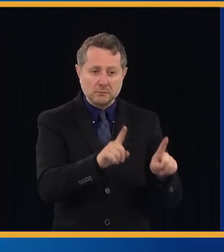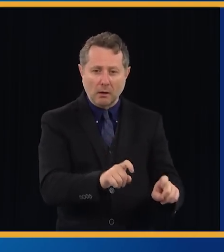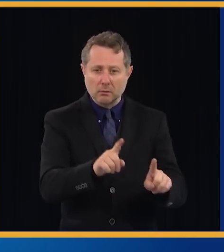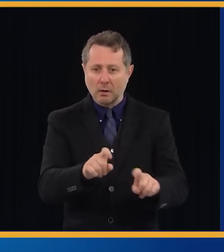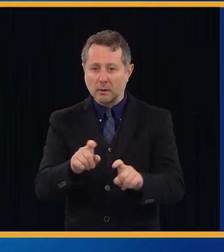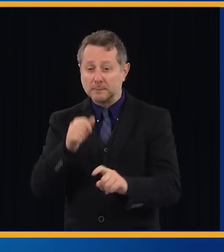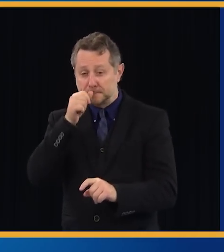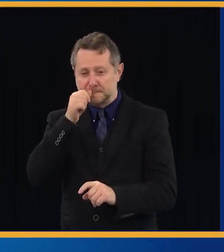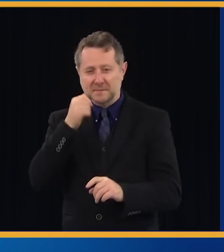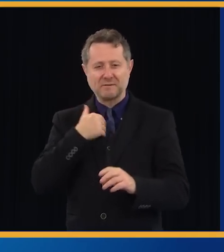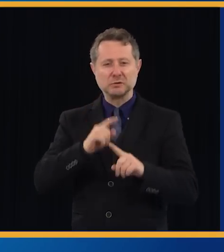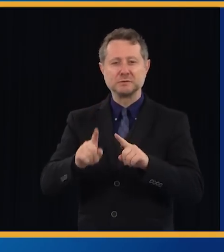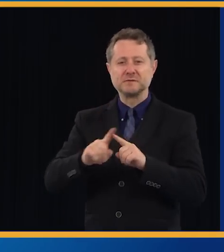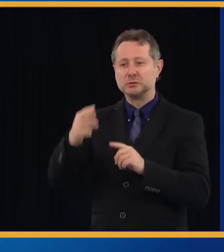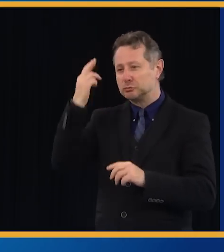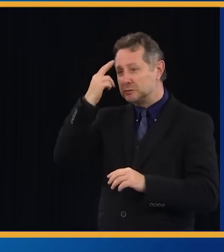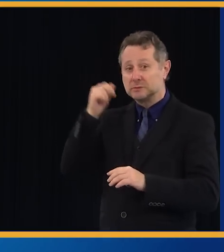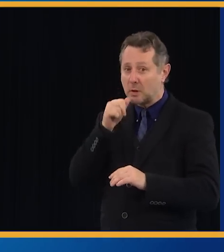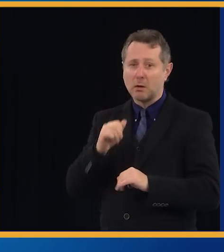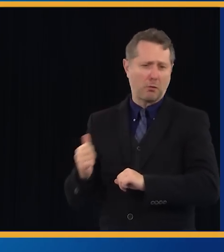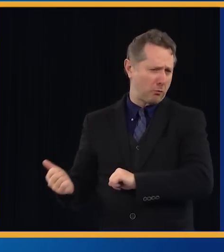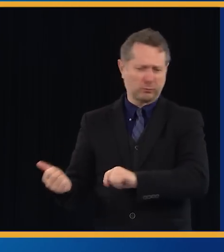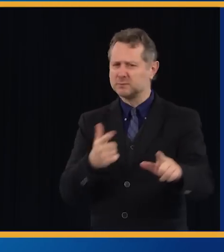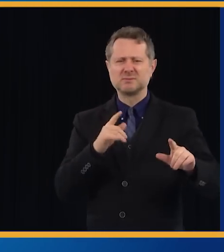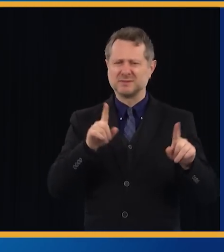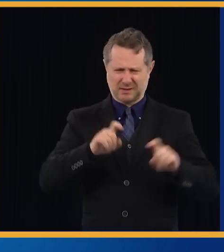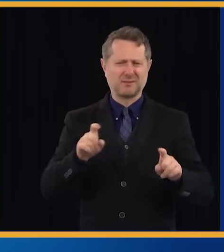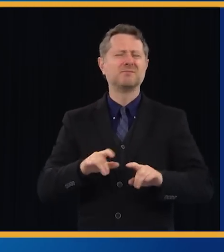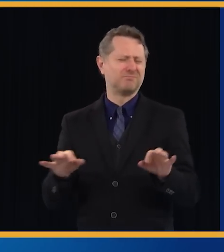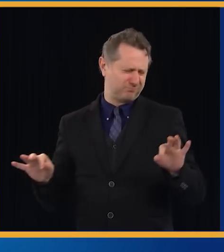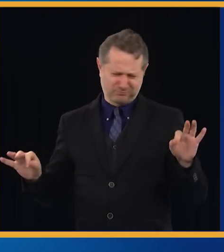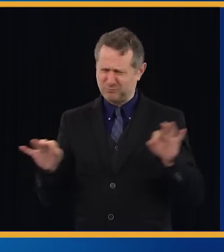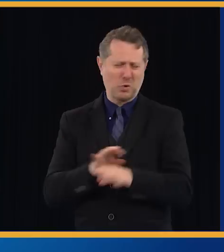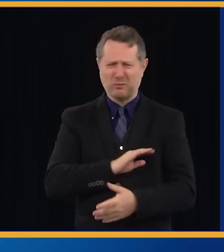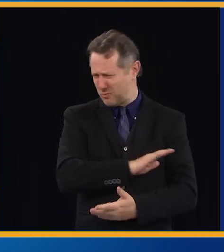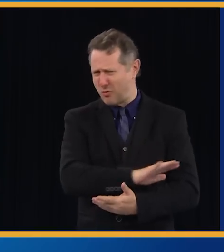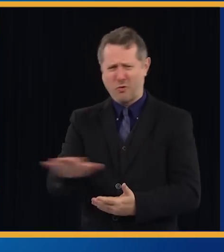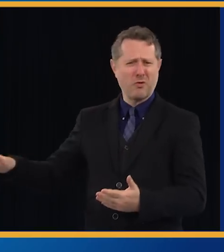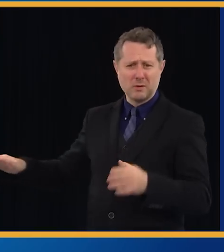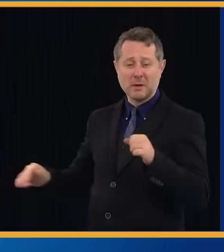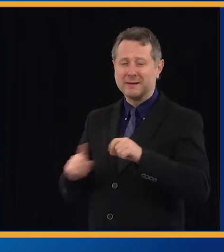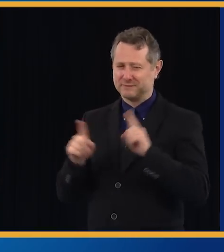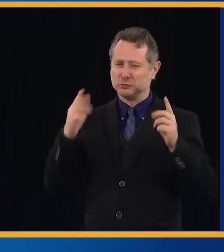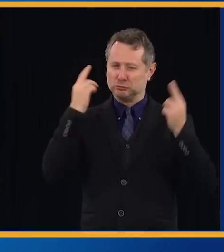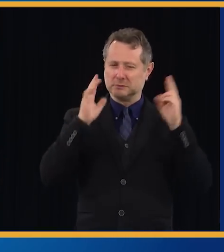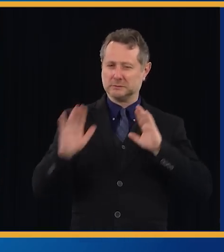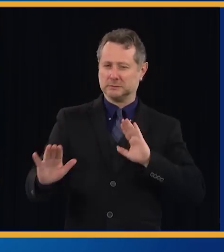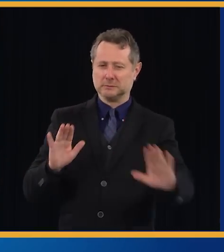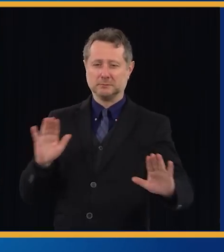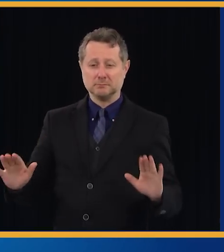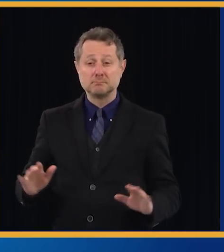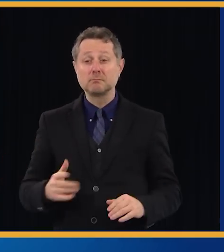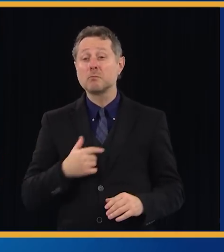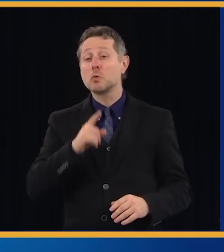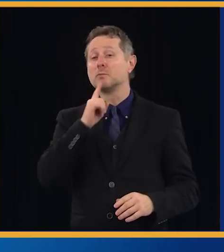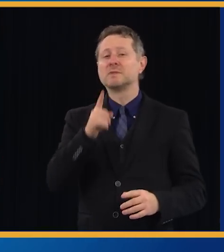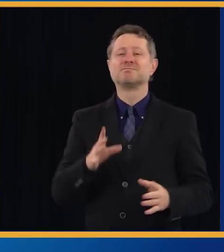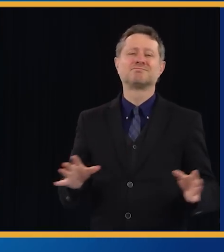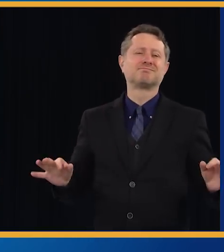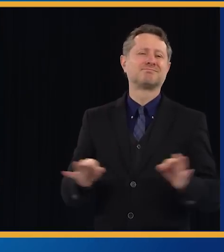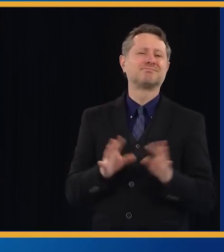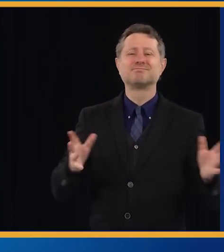All of them are important. It was vital for any state, I